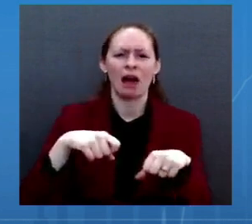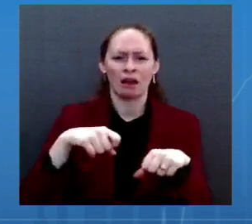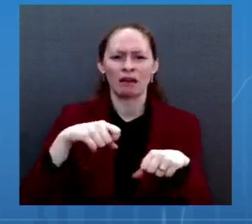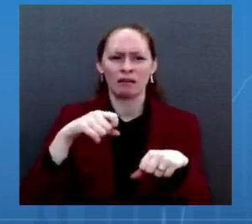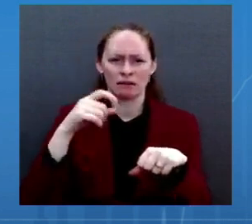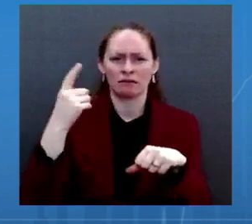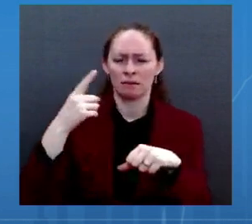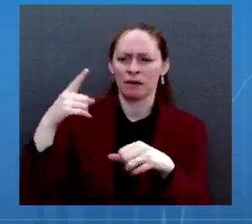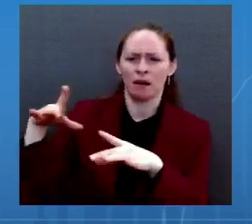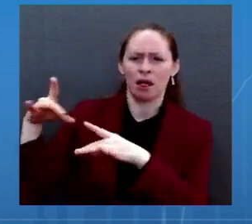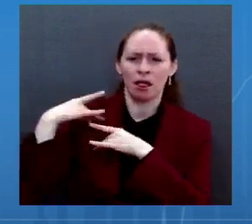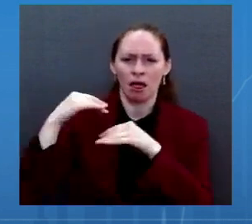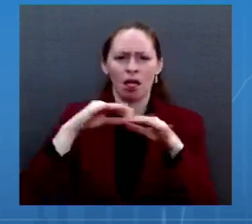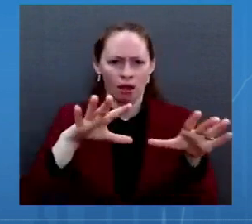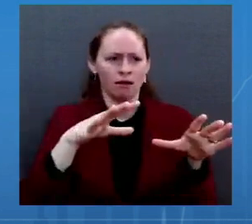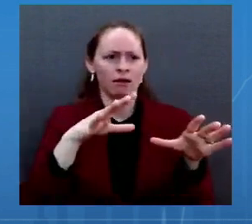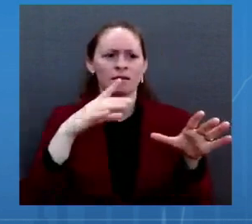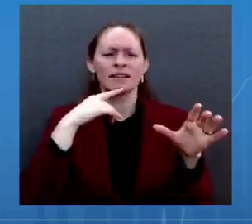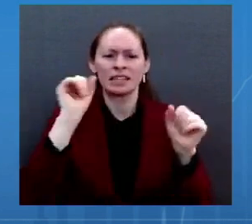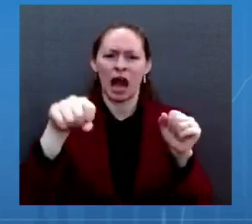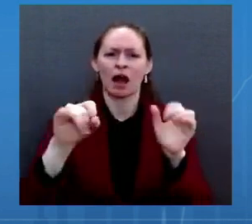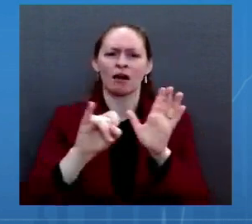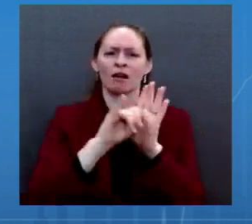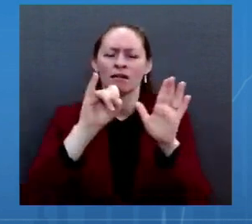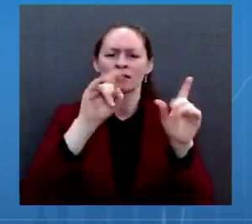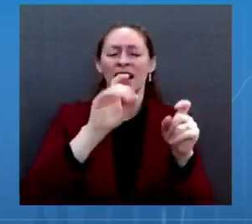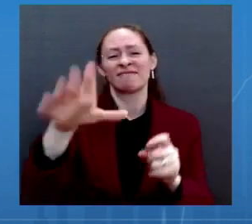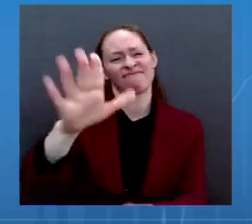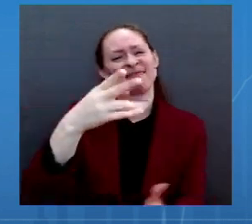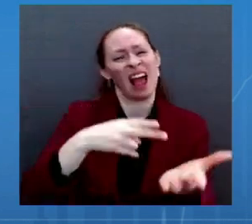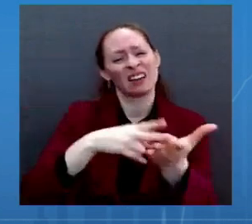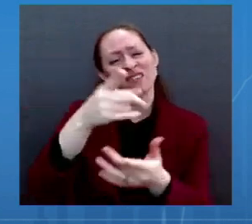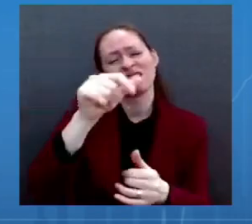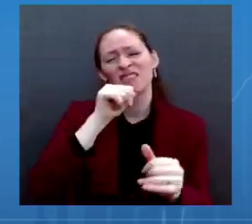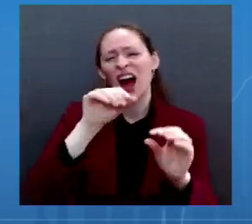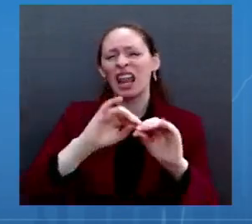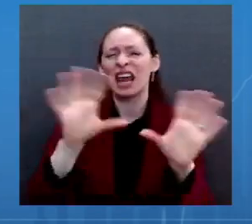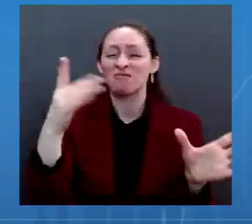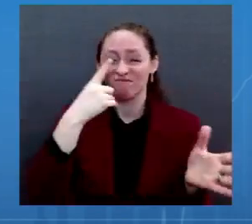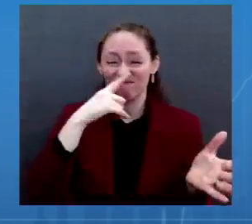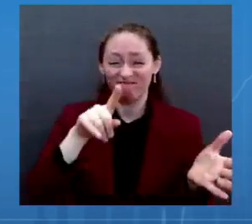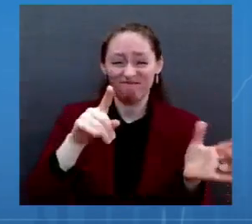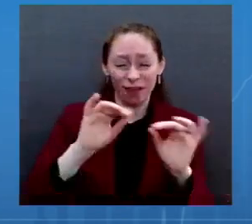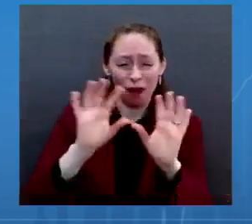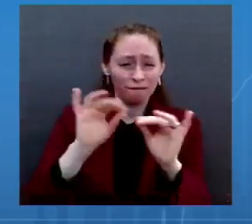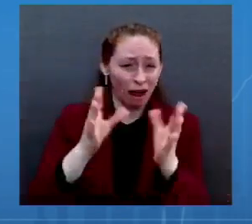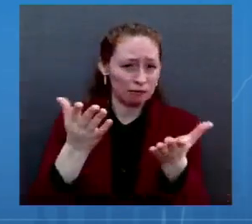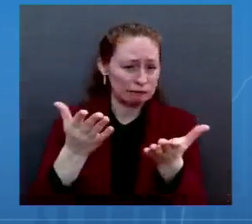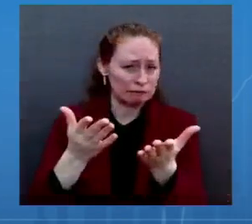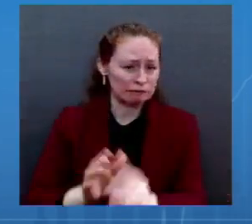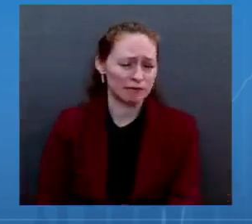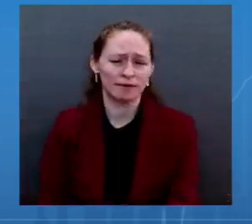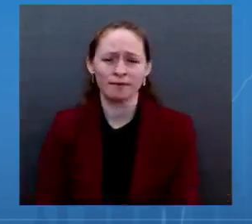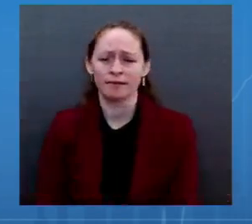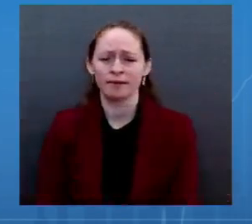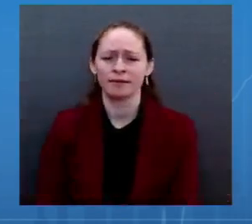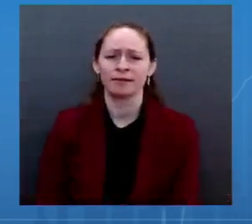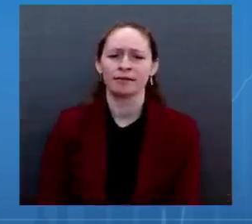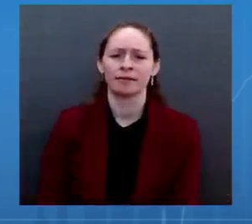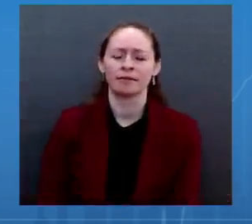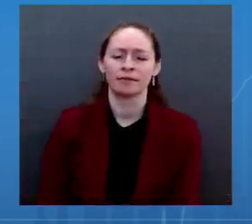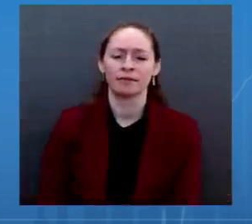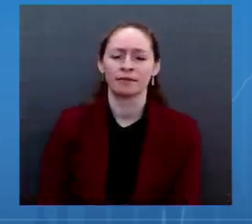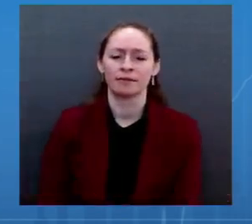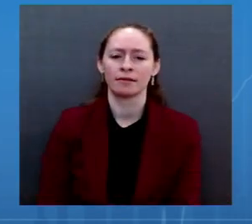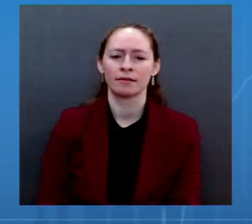secondly, amid the additions to the new guidance yesterday, you say that people should avoid travel, restaurants, and eating around